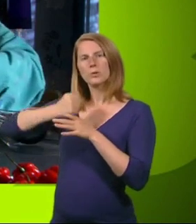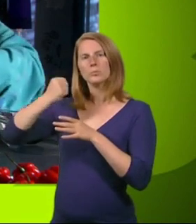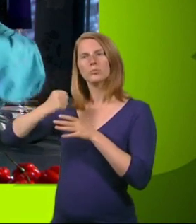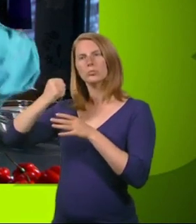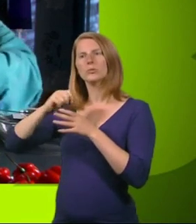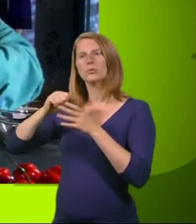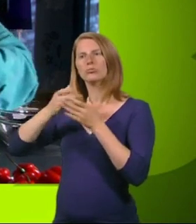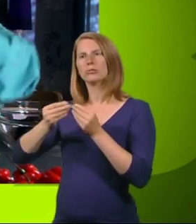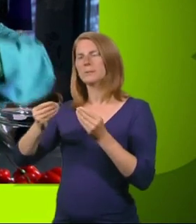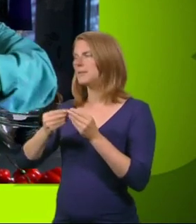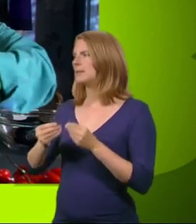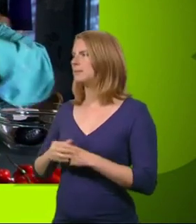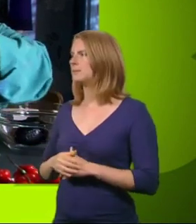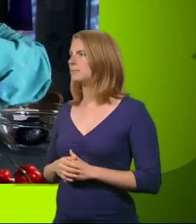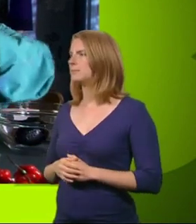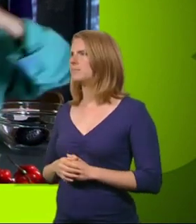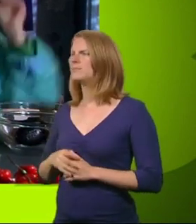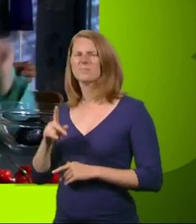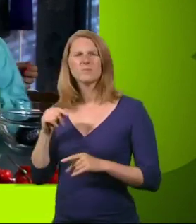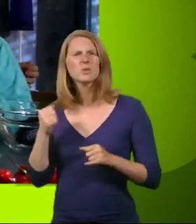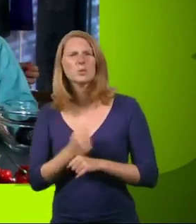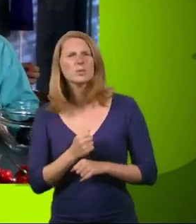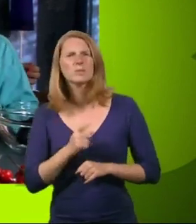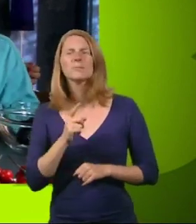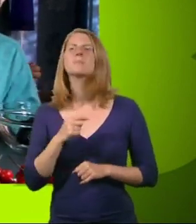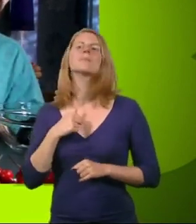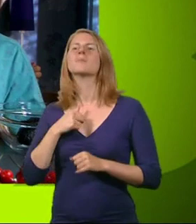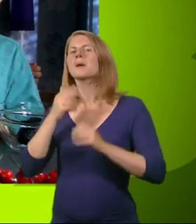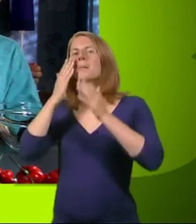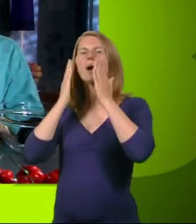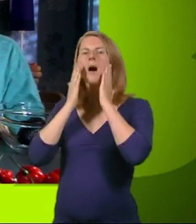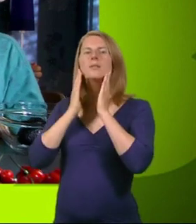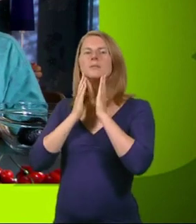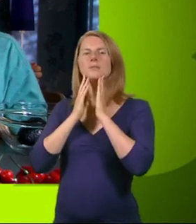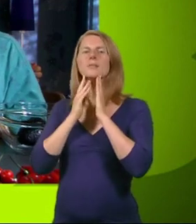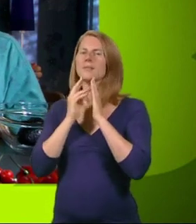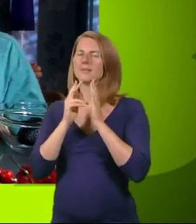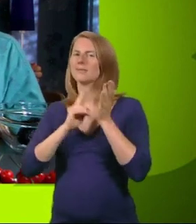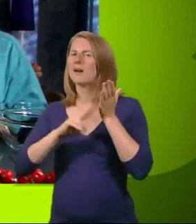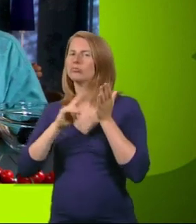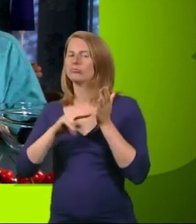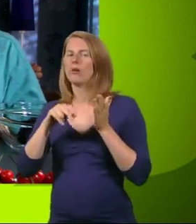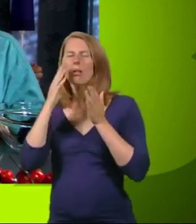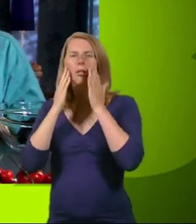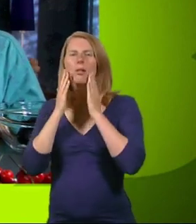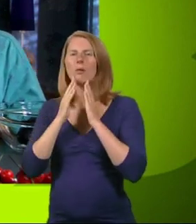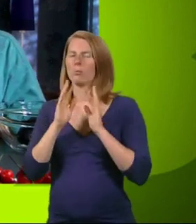Okay. Yeah, like that. What are you doing? Face masks. Natural ingredients, so good for the skin.